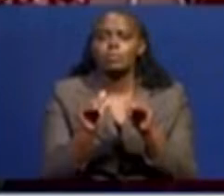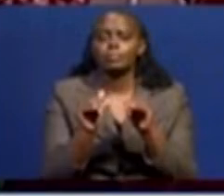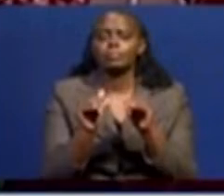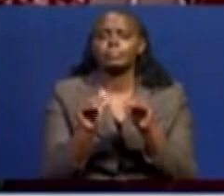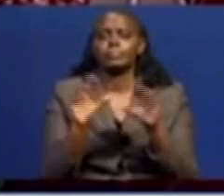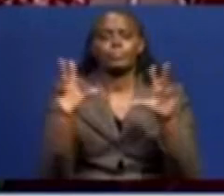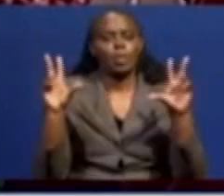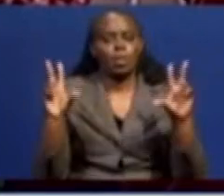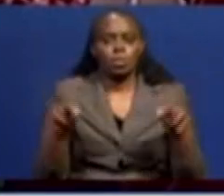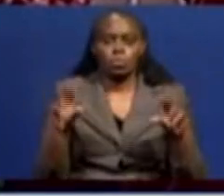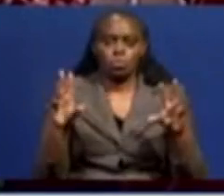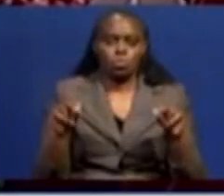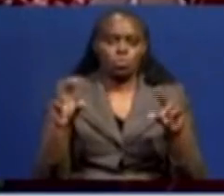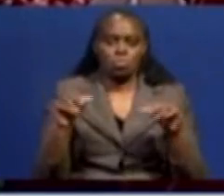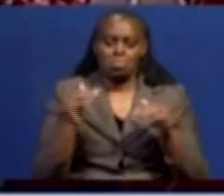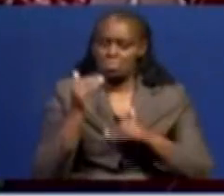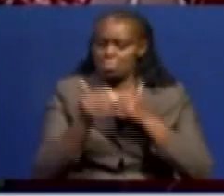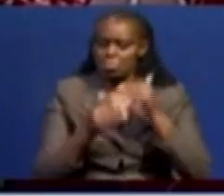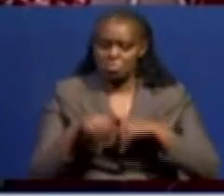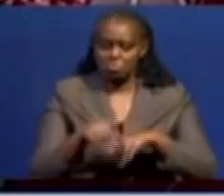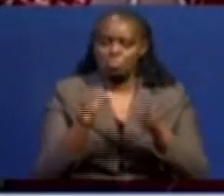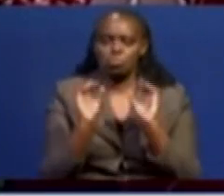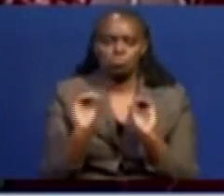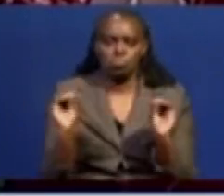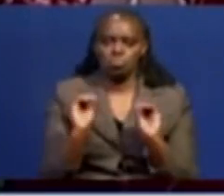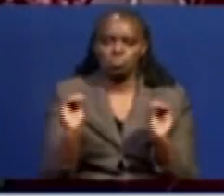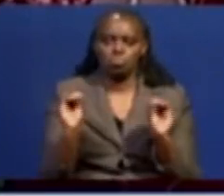County Assembly? No.